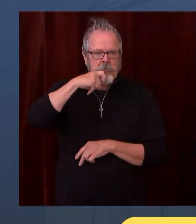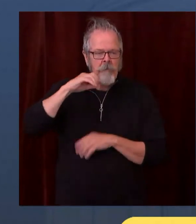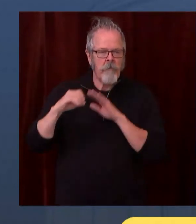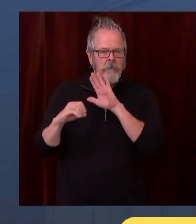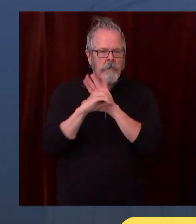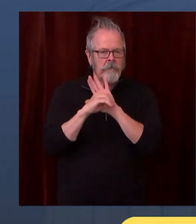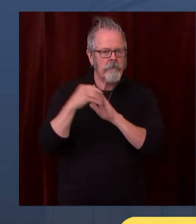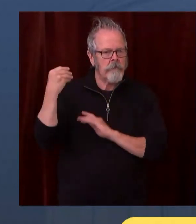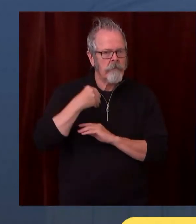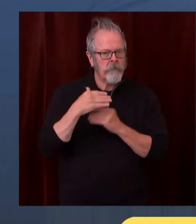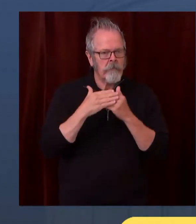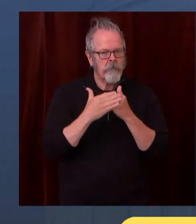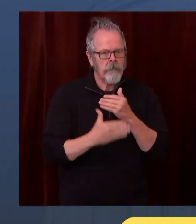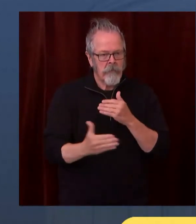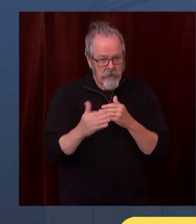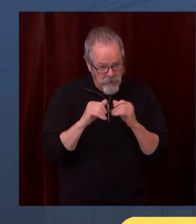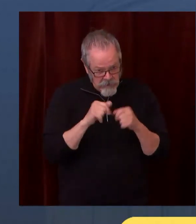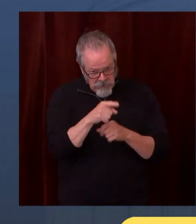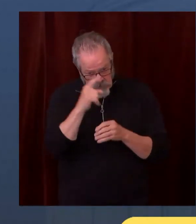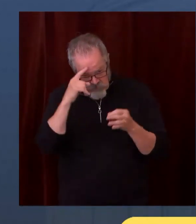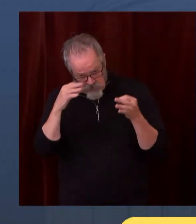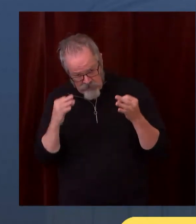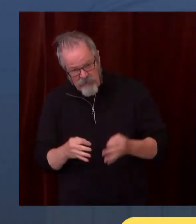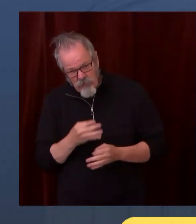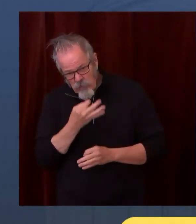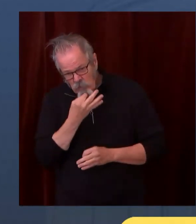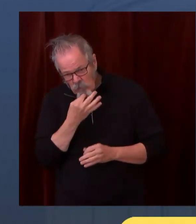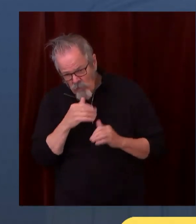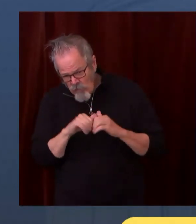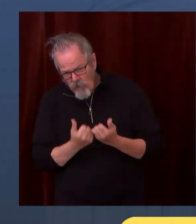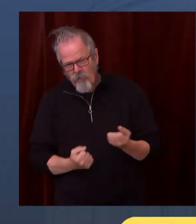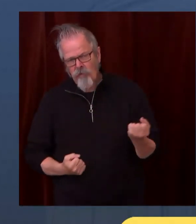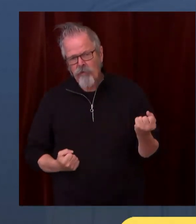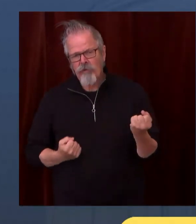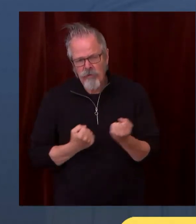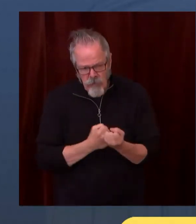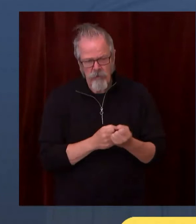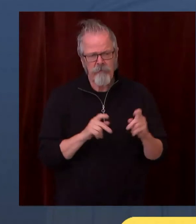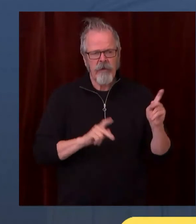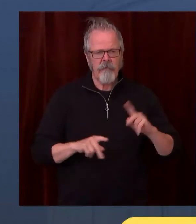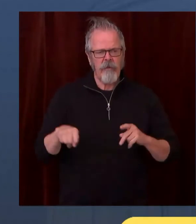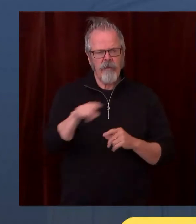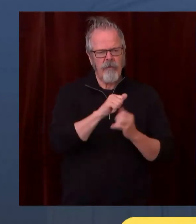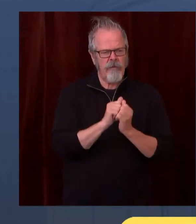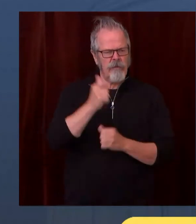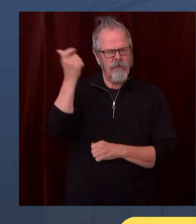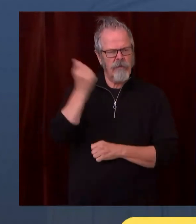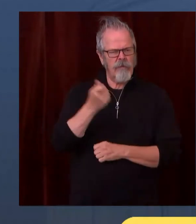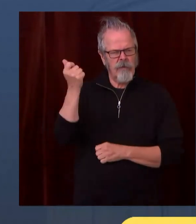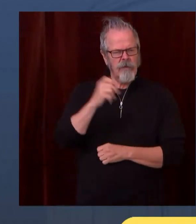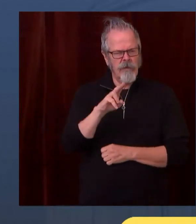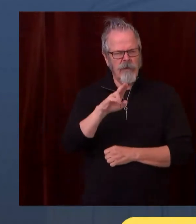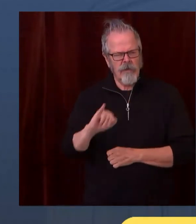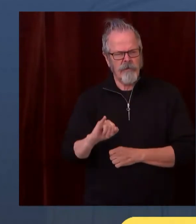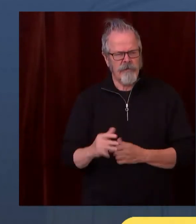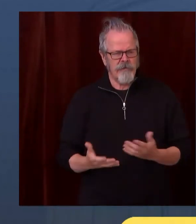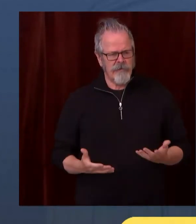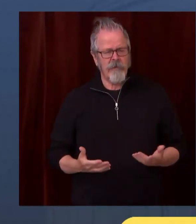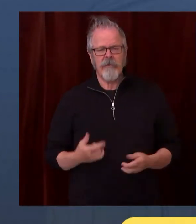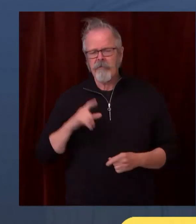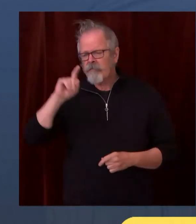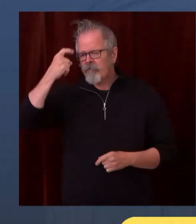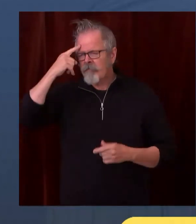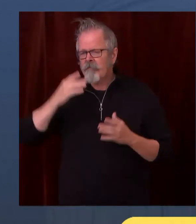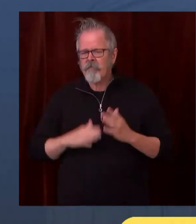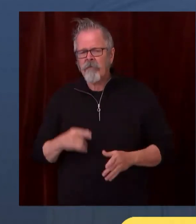way or another in the next few days. For two reasons. One, we'd like, if it's going to take weeks or longer to get